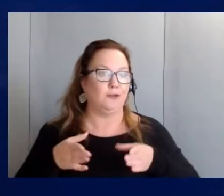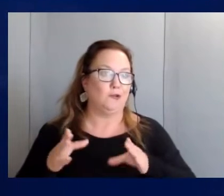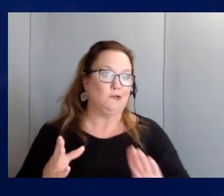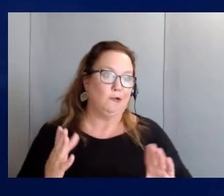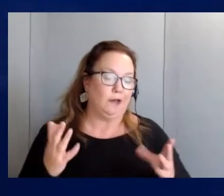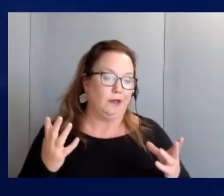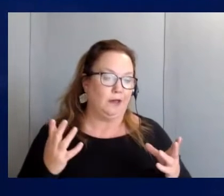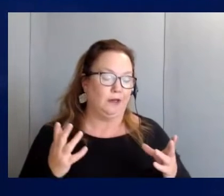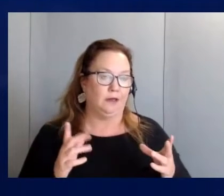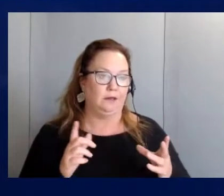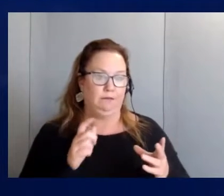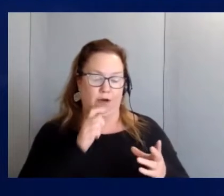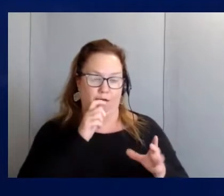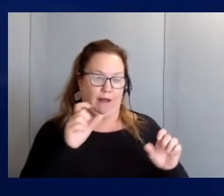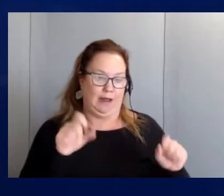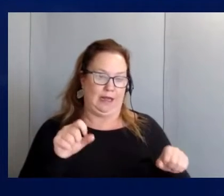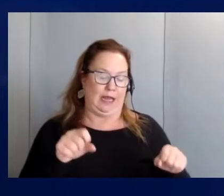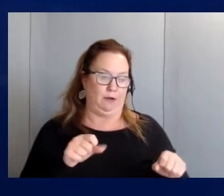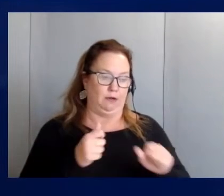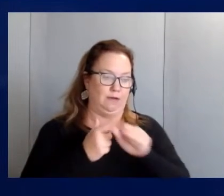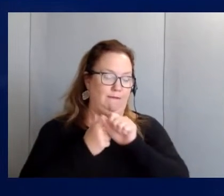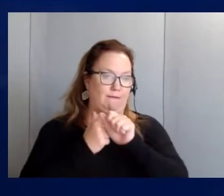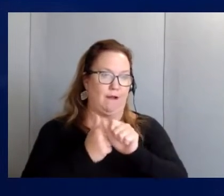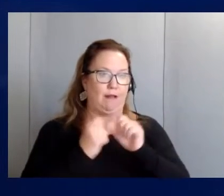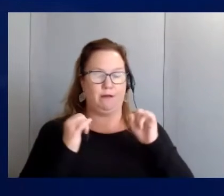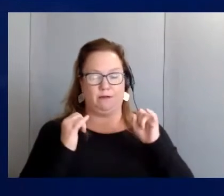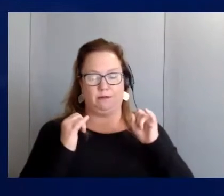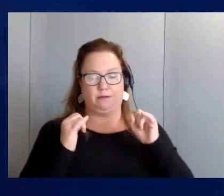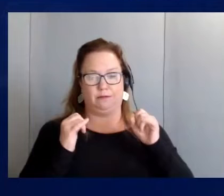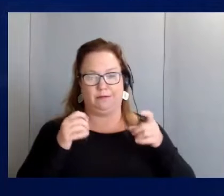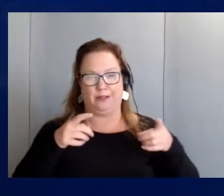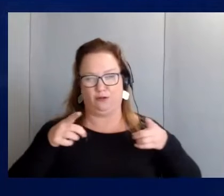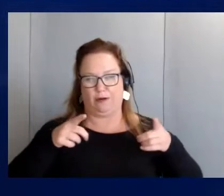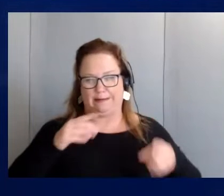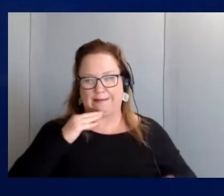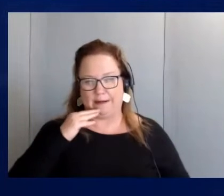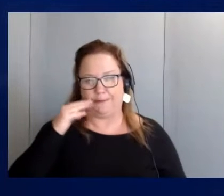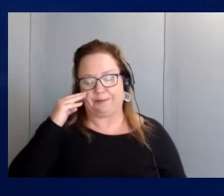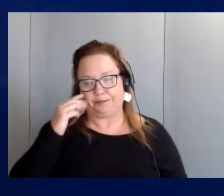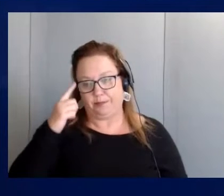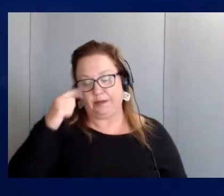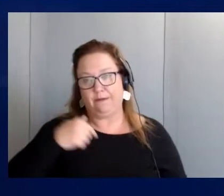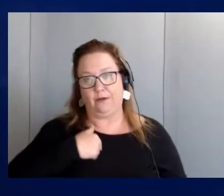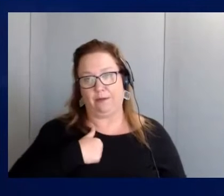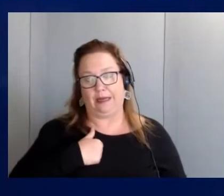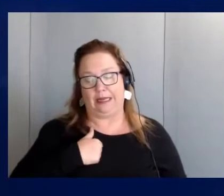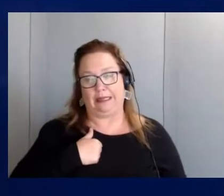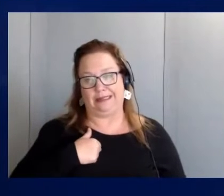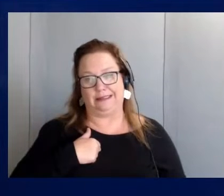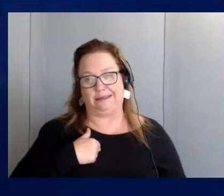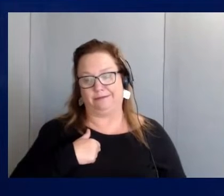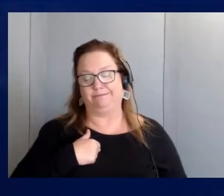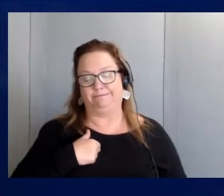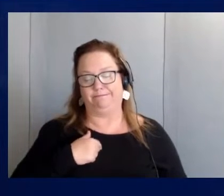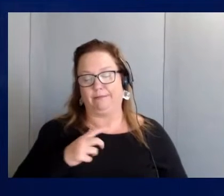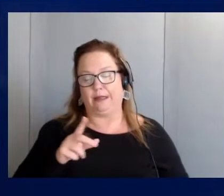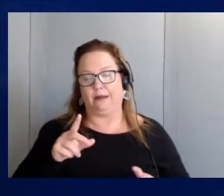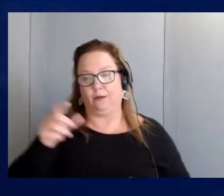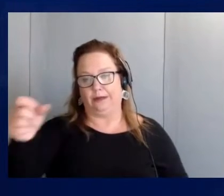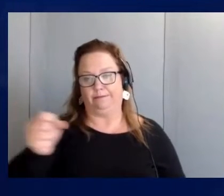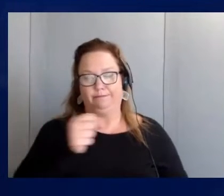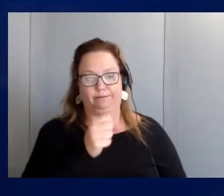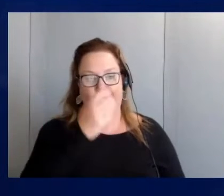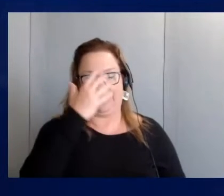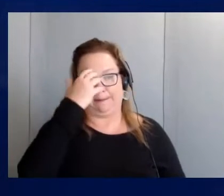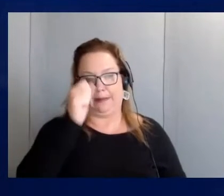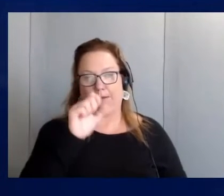aren't being able to sort of follow the directions that one needs to have at home, then that for me is a flag that someone needs to be in a place that can better accommodate